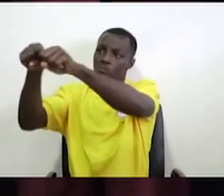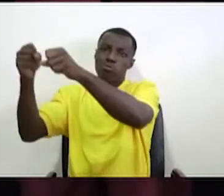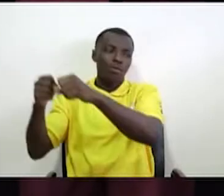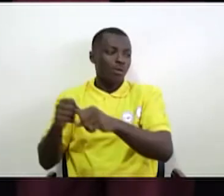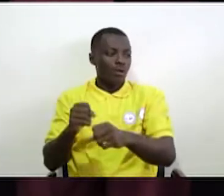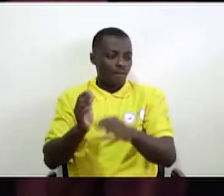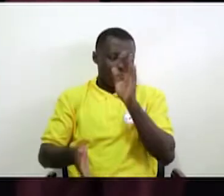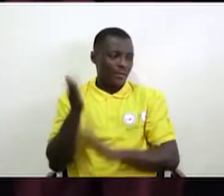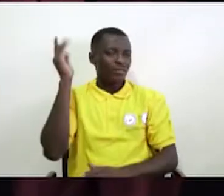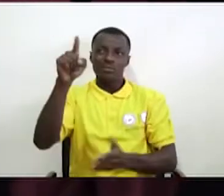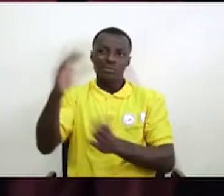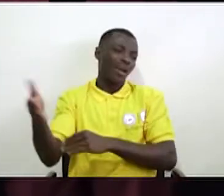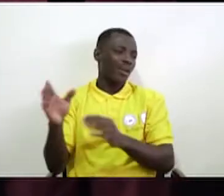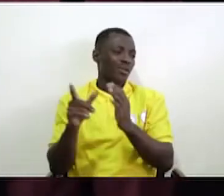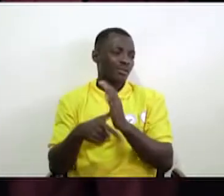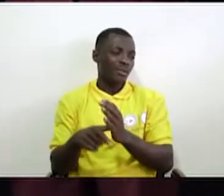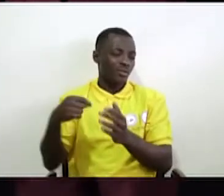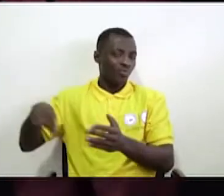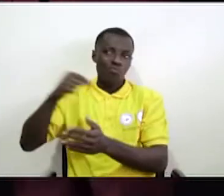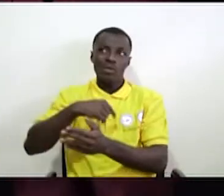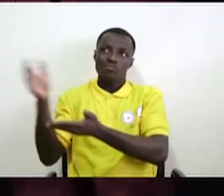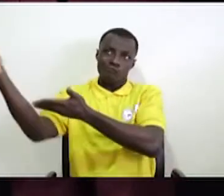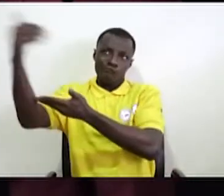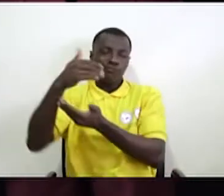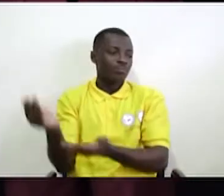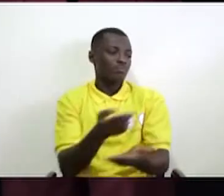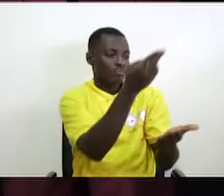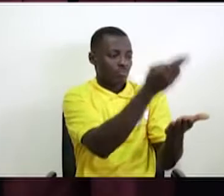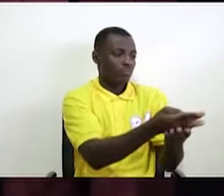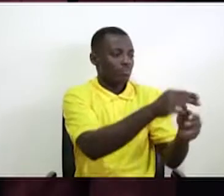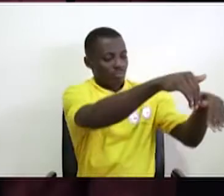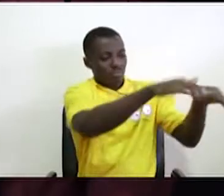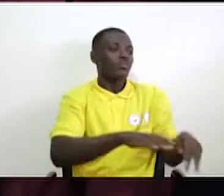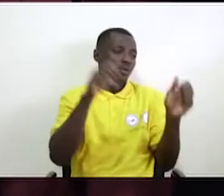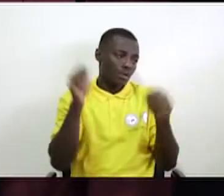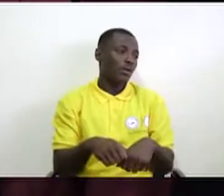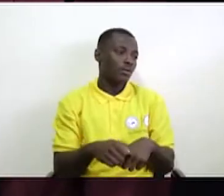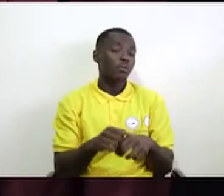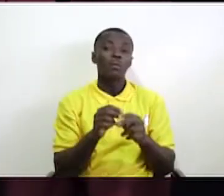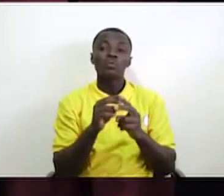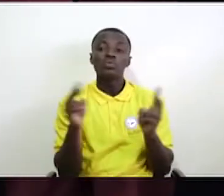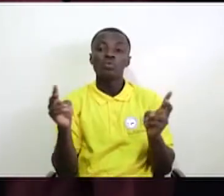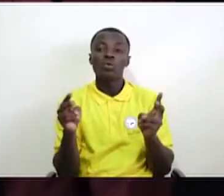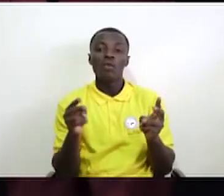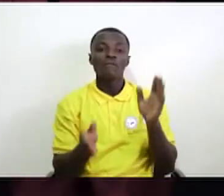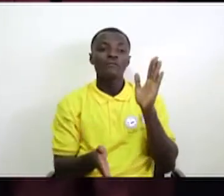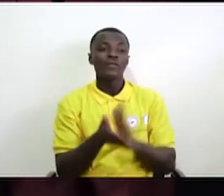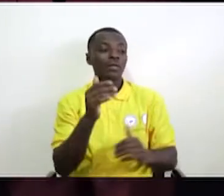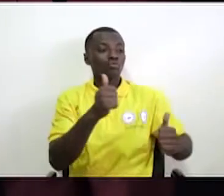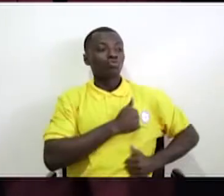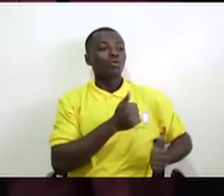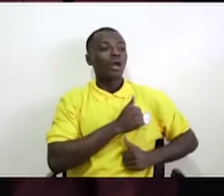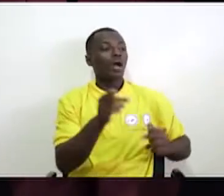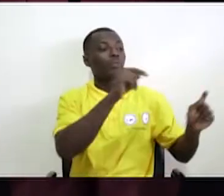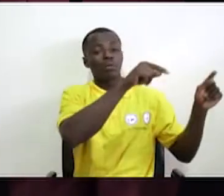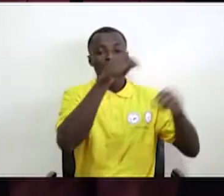say ma e kwani enko bubu won na mu say the be ya obewu ni yi won. The soldiers therefore came. E ti asrafo no ebai.